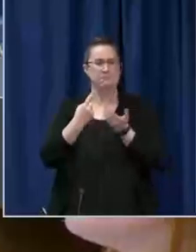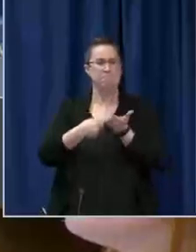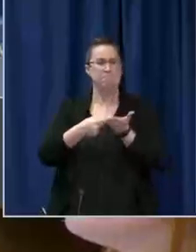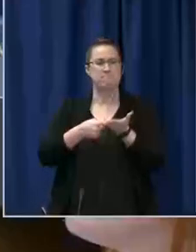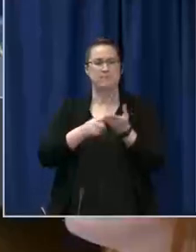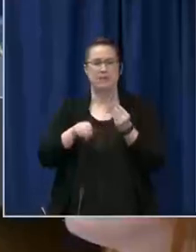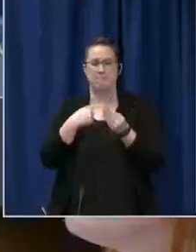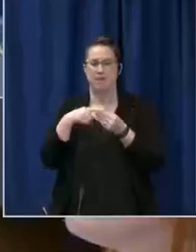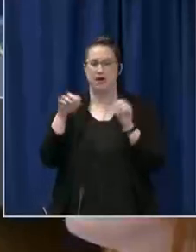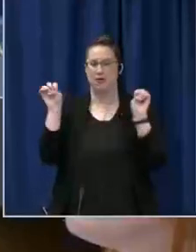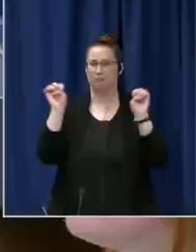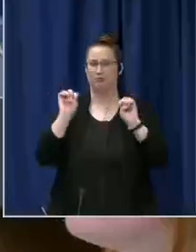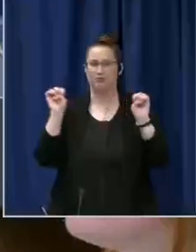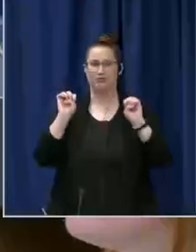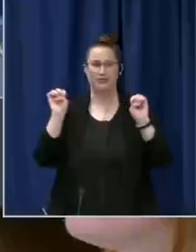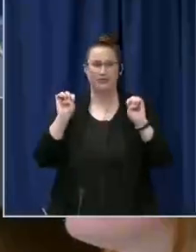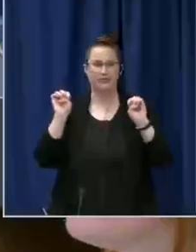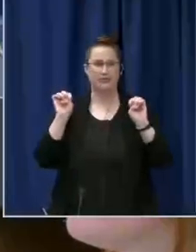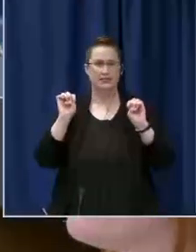about emergency